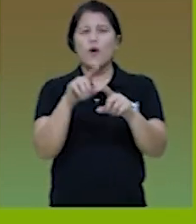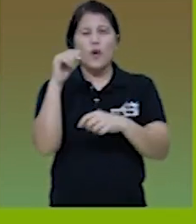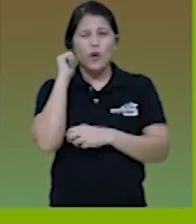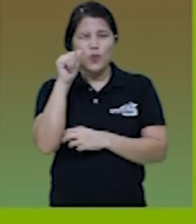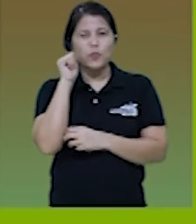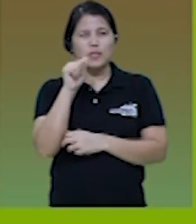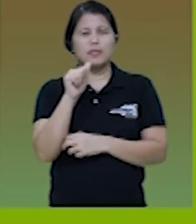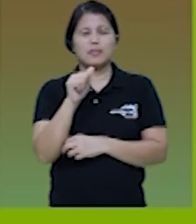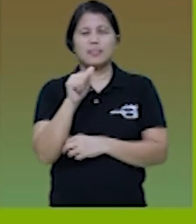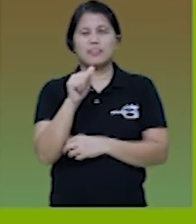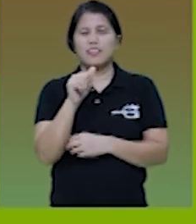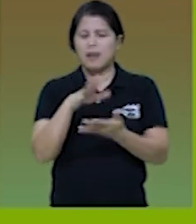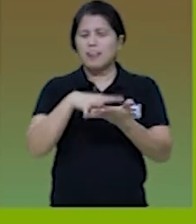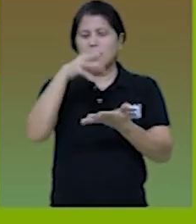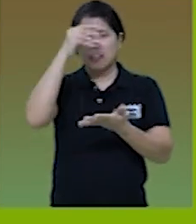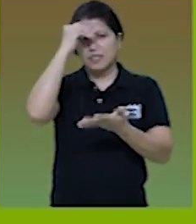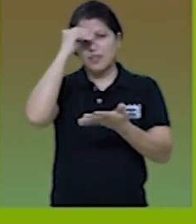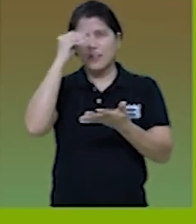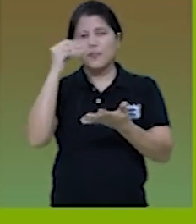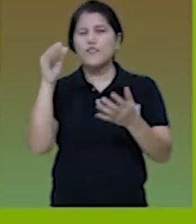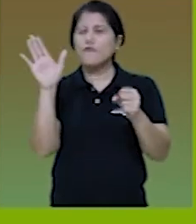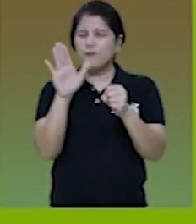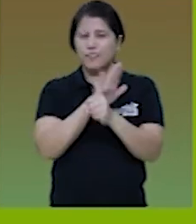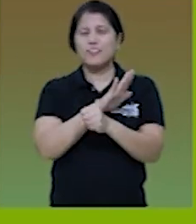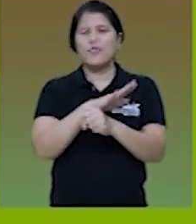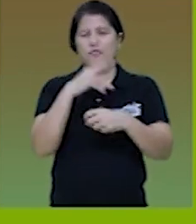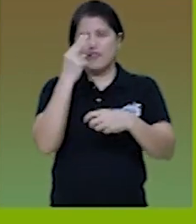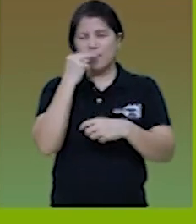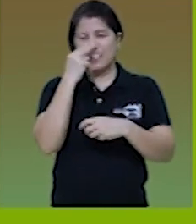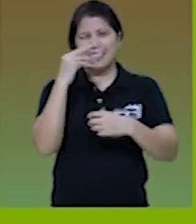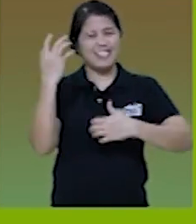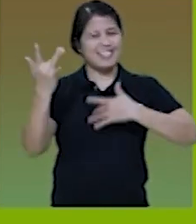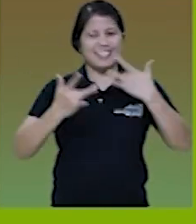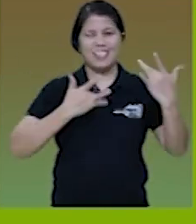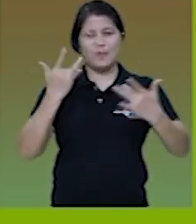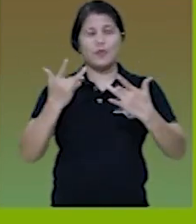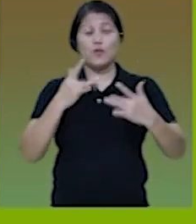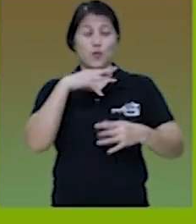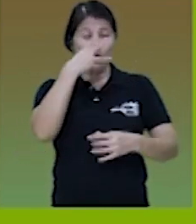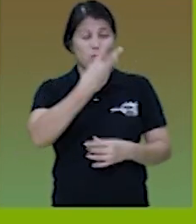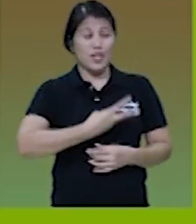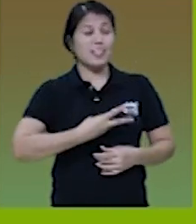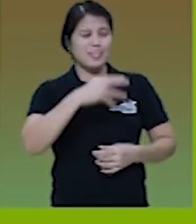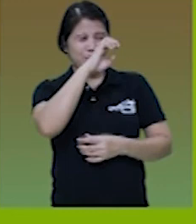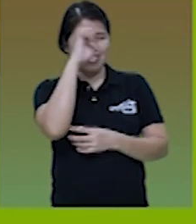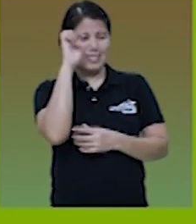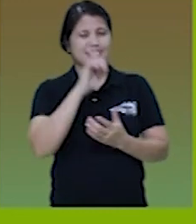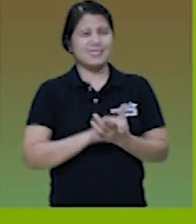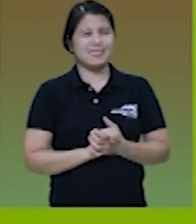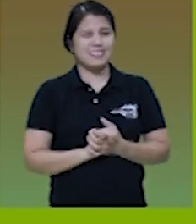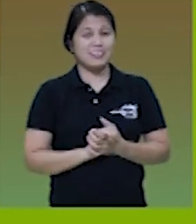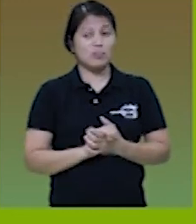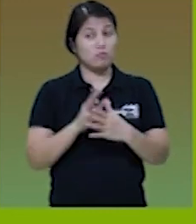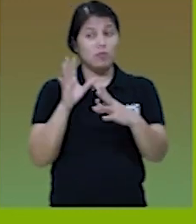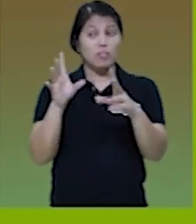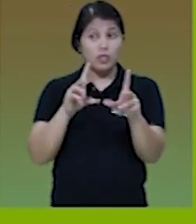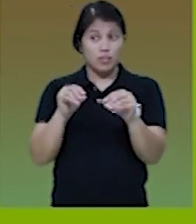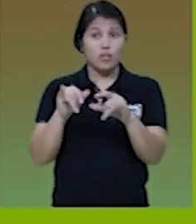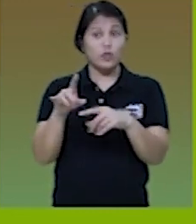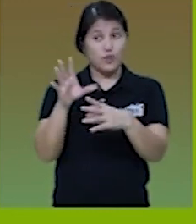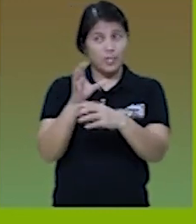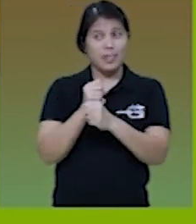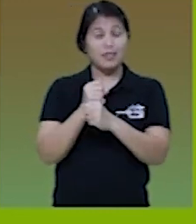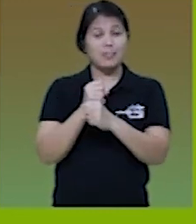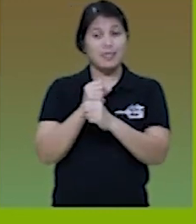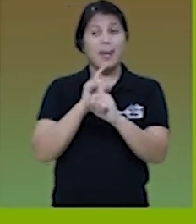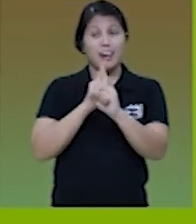really make my learning full of fun and excitement. You're welcome, Eliz. Did you get the answers correctly